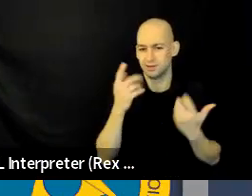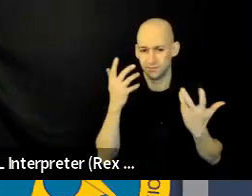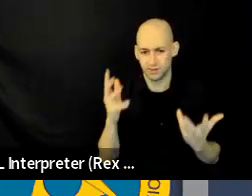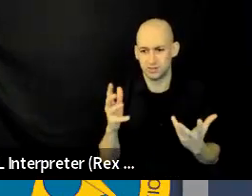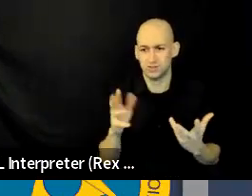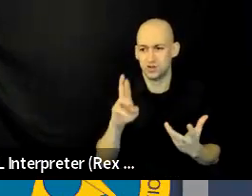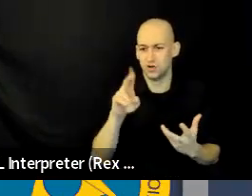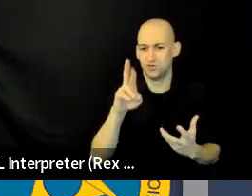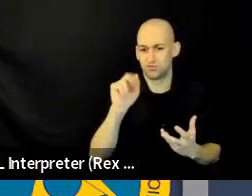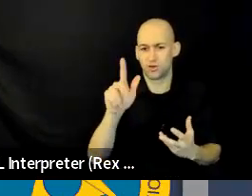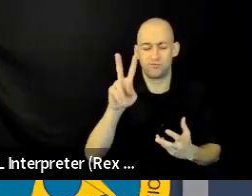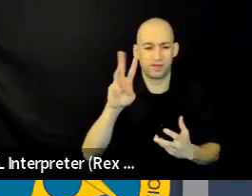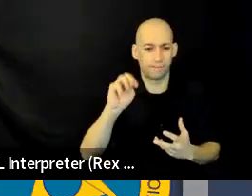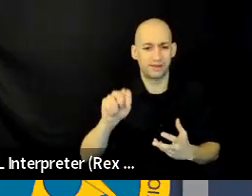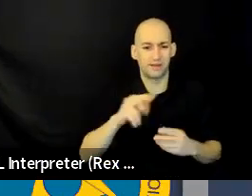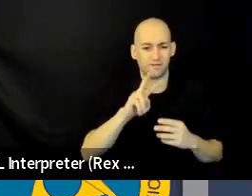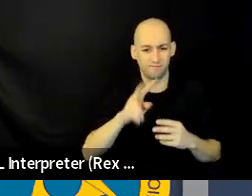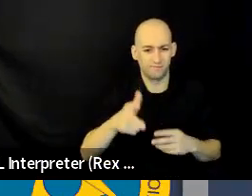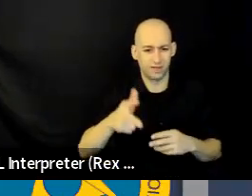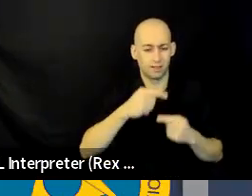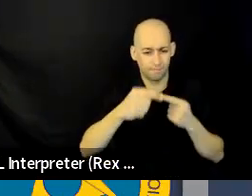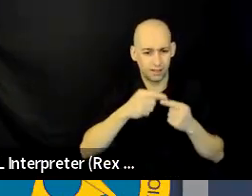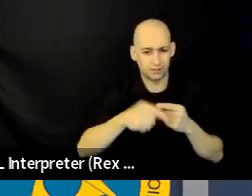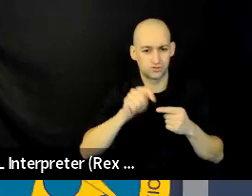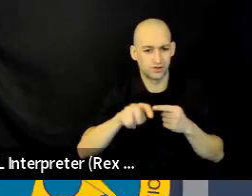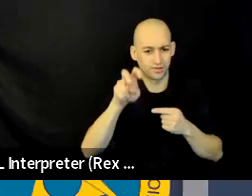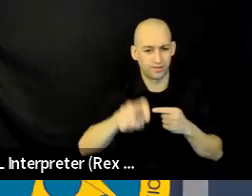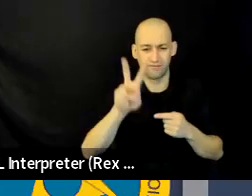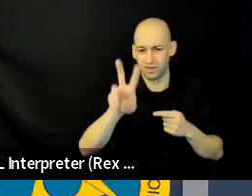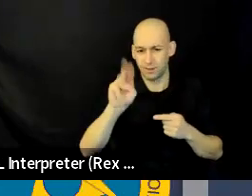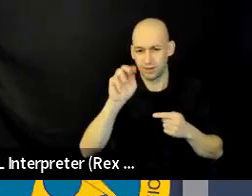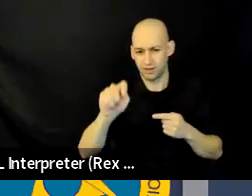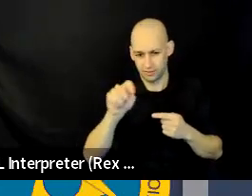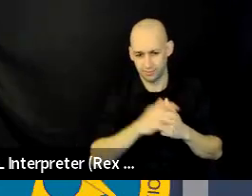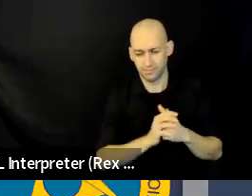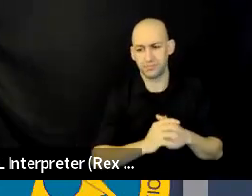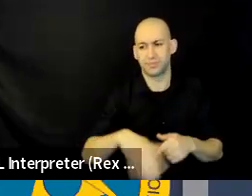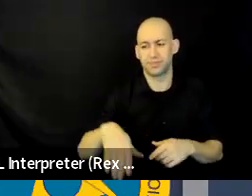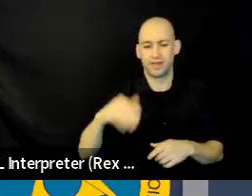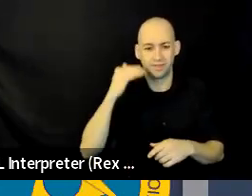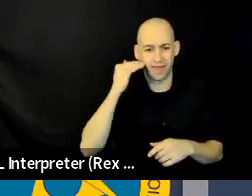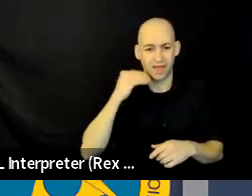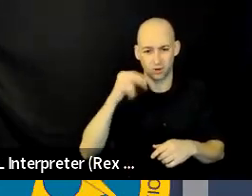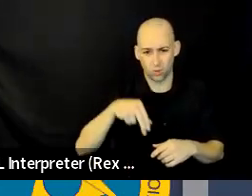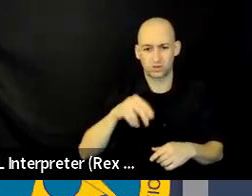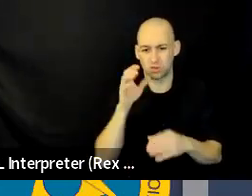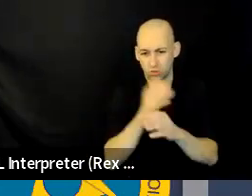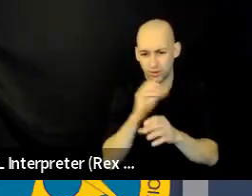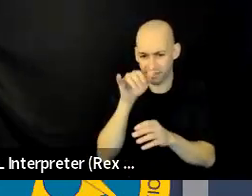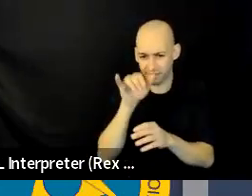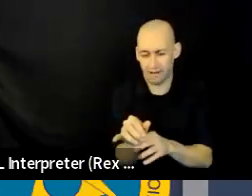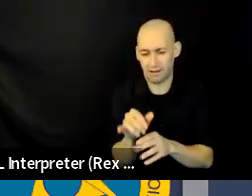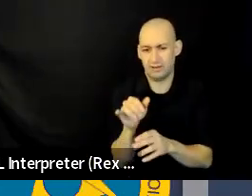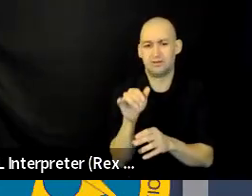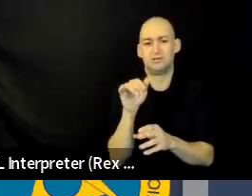the rural VMT study. We are monitoring that very closely. Our VMT team in headquarters is looking at that.